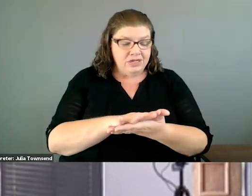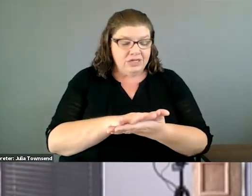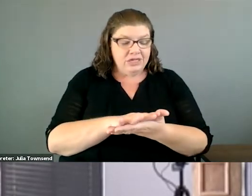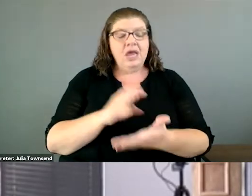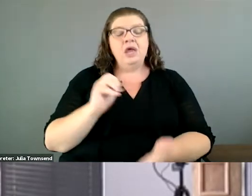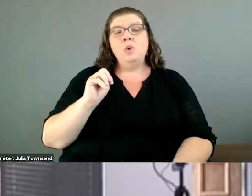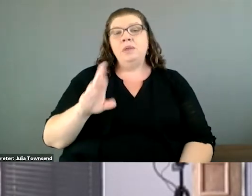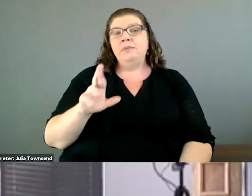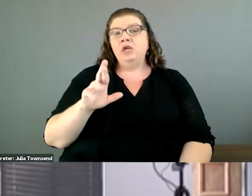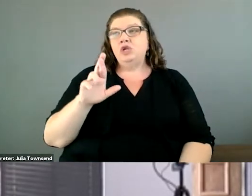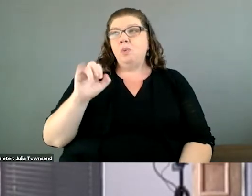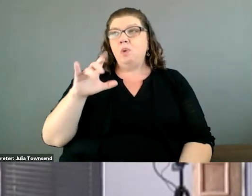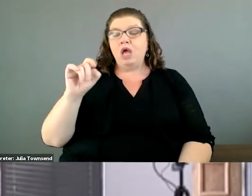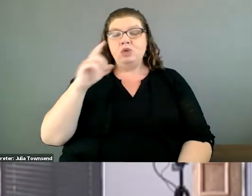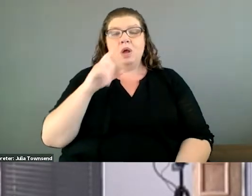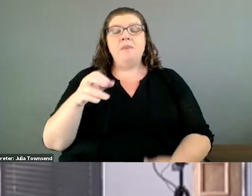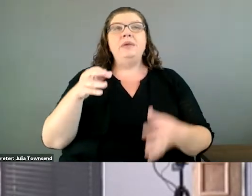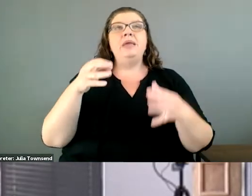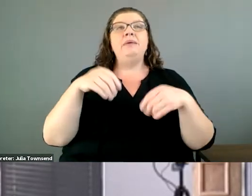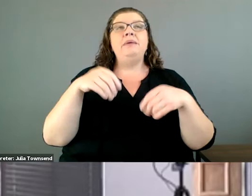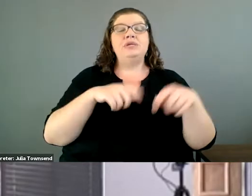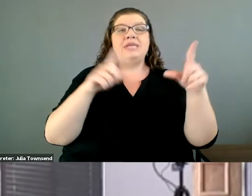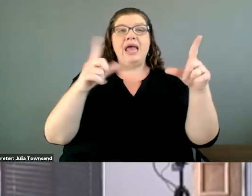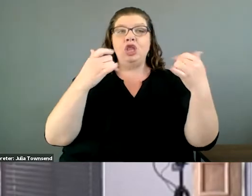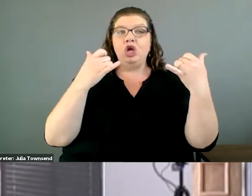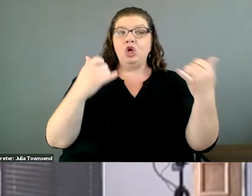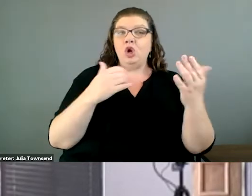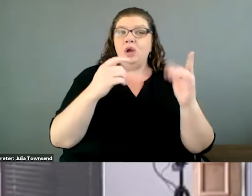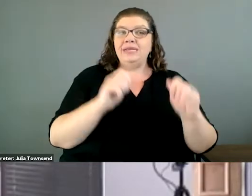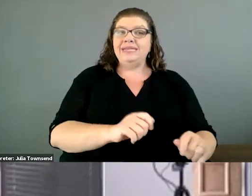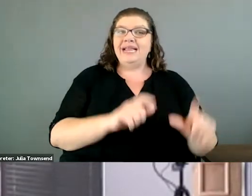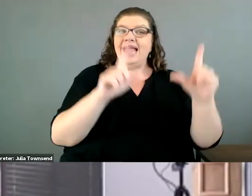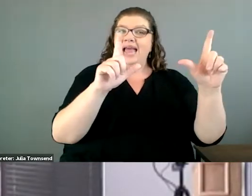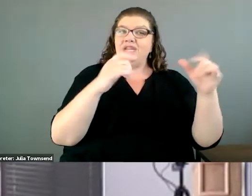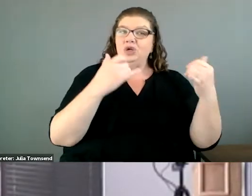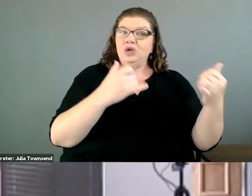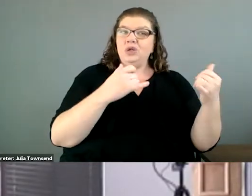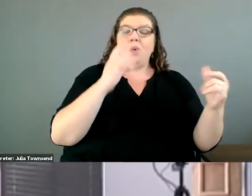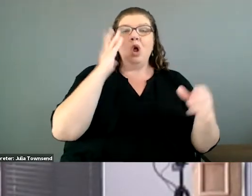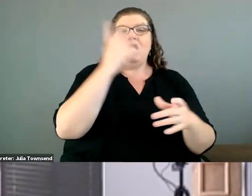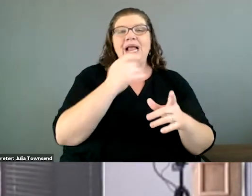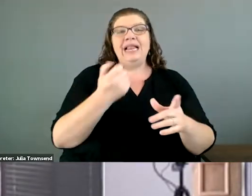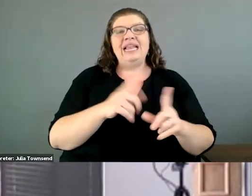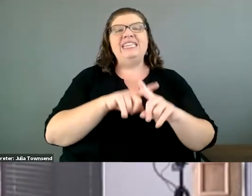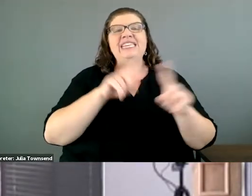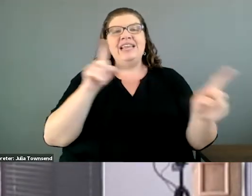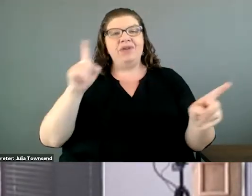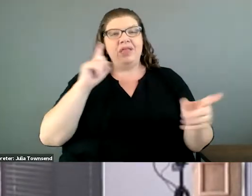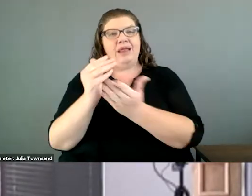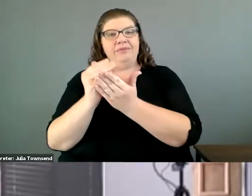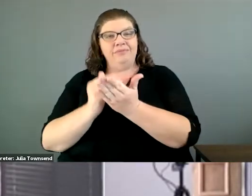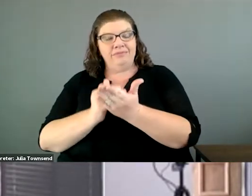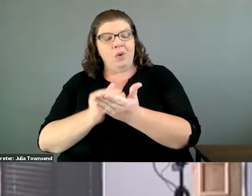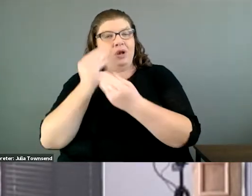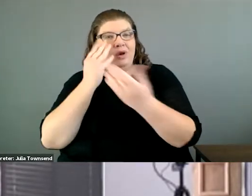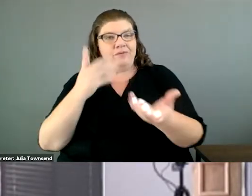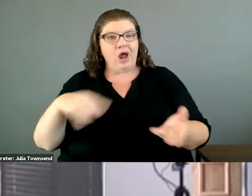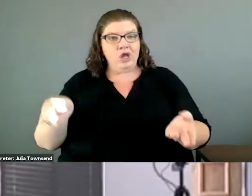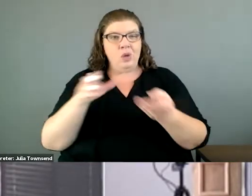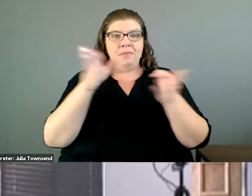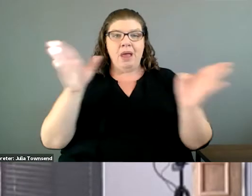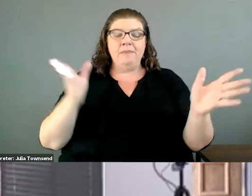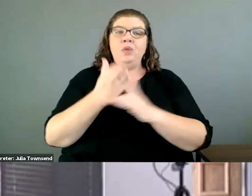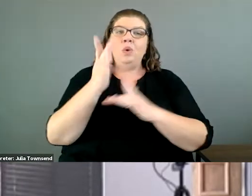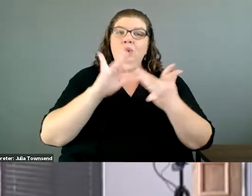presenting the current documents live, and they will look slightly different from our posted items, we will notify you and the public via our website when